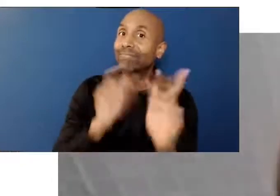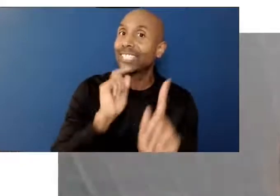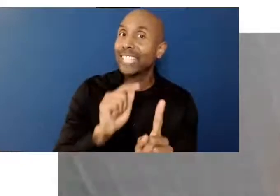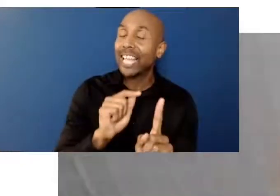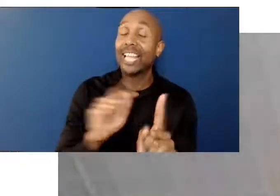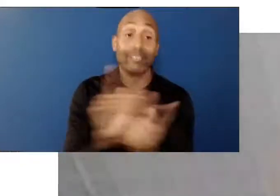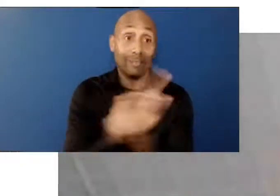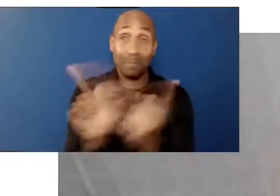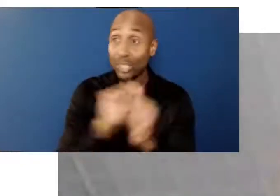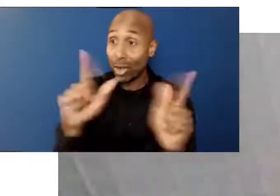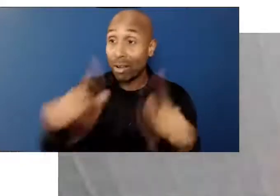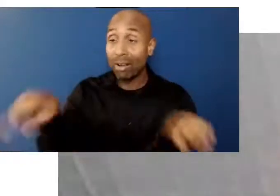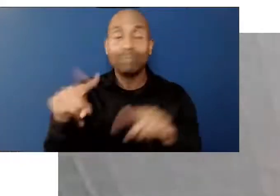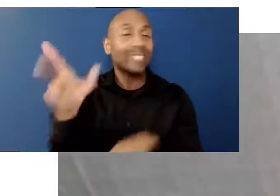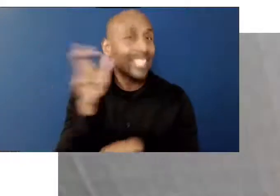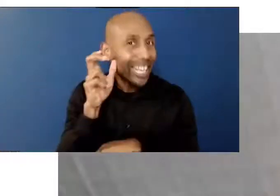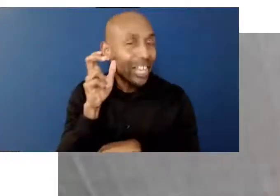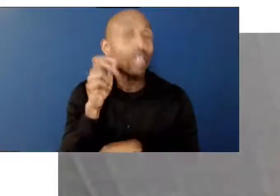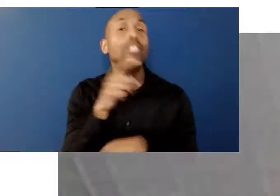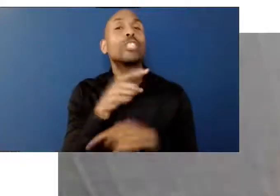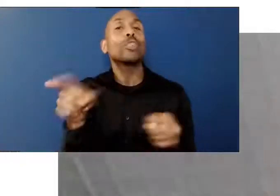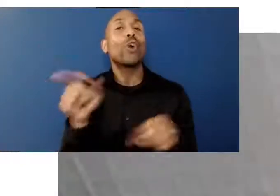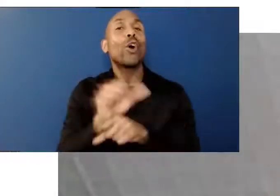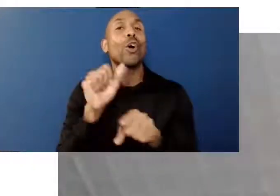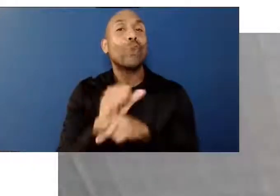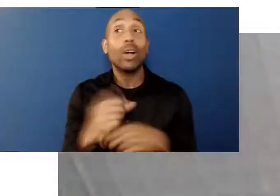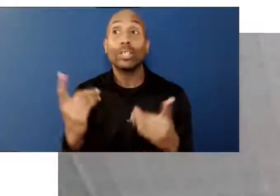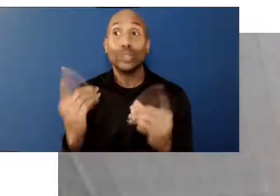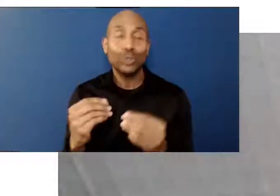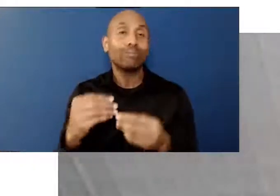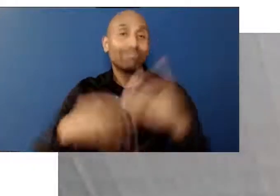that you folks are up to. So I would like to ask